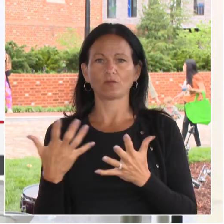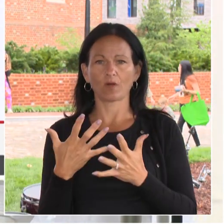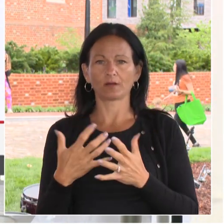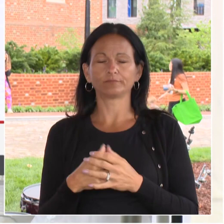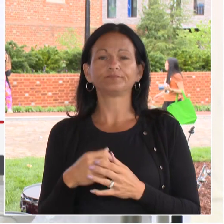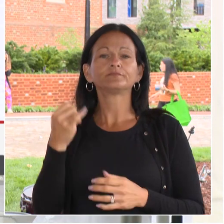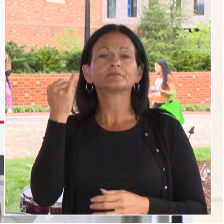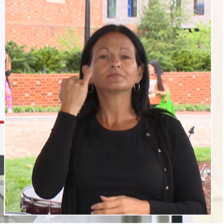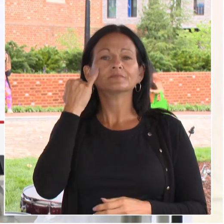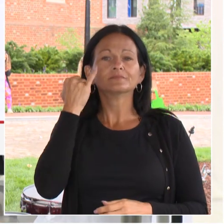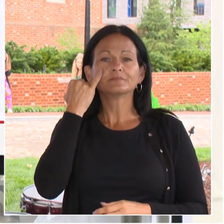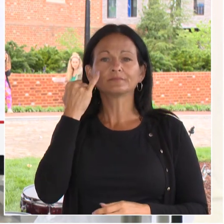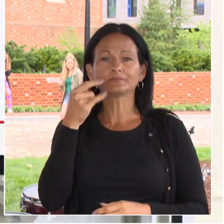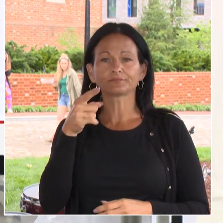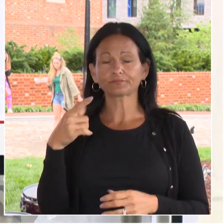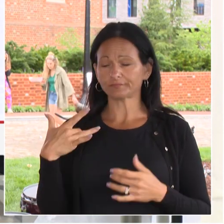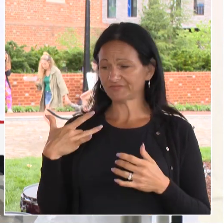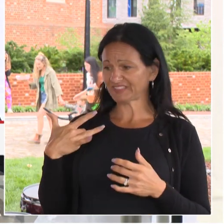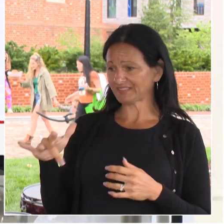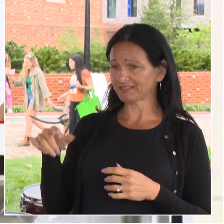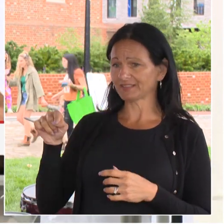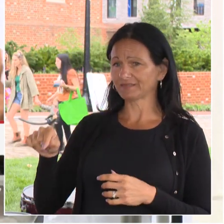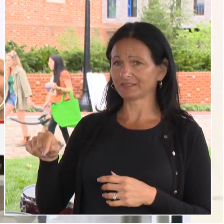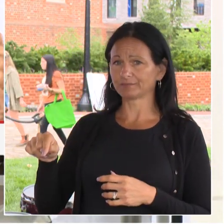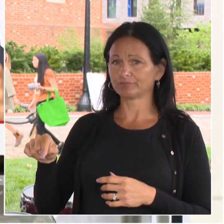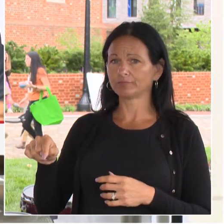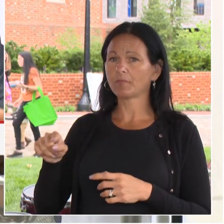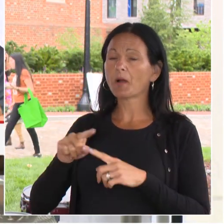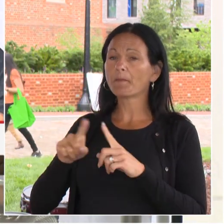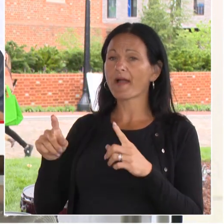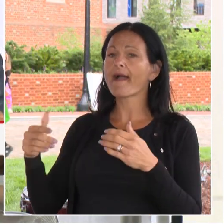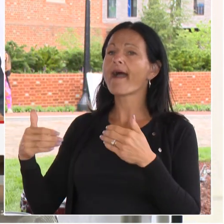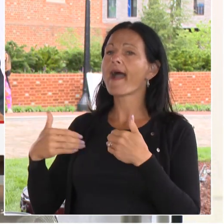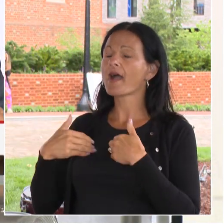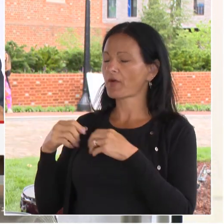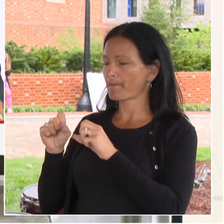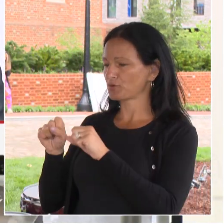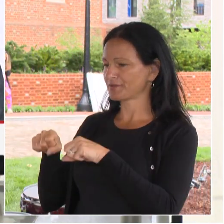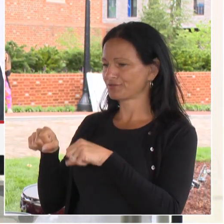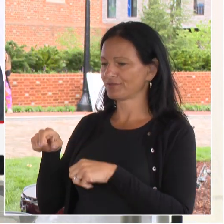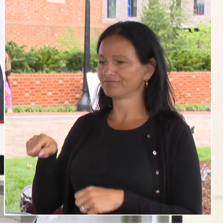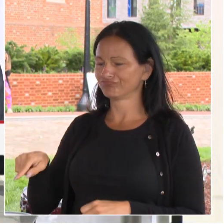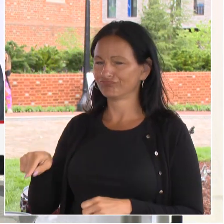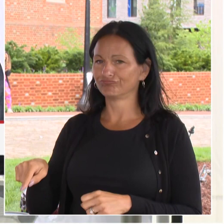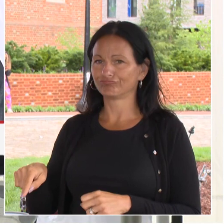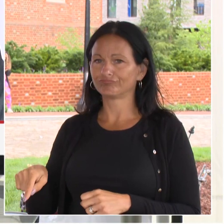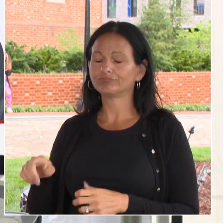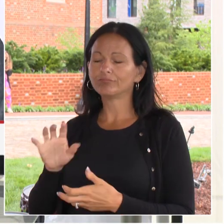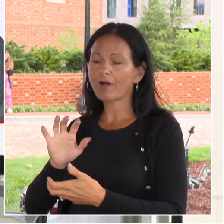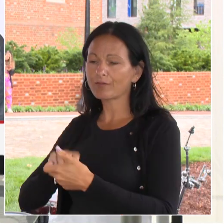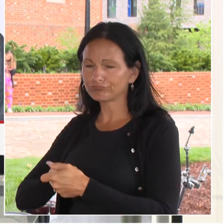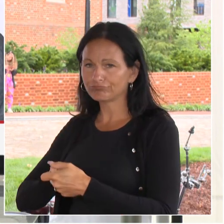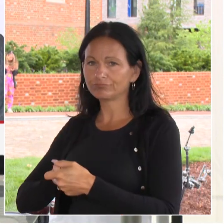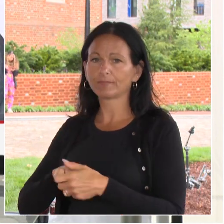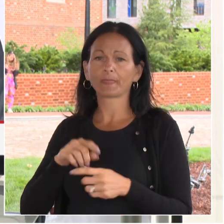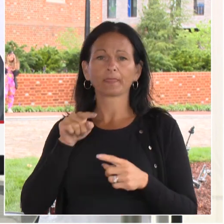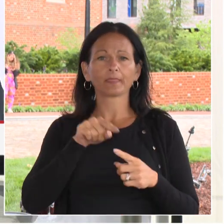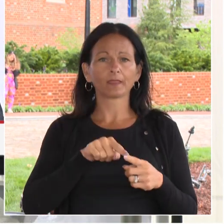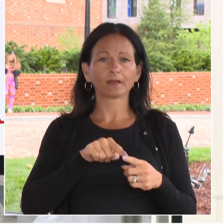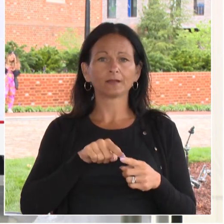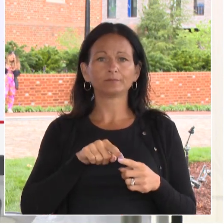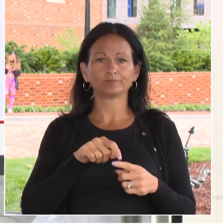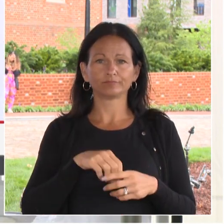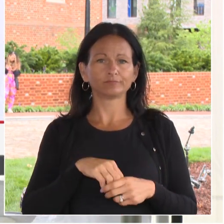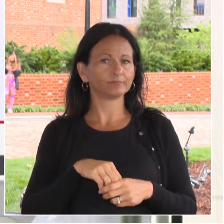fragility and great potential. And over a complex internal structure of stainless steel, the sculpture is a patchwork of